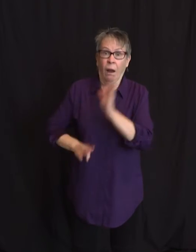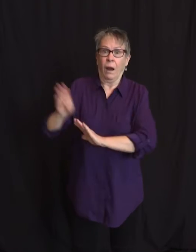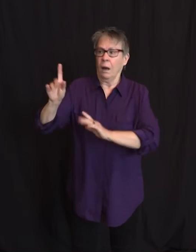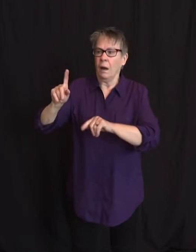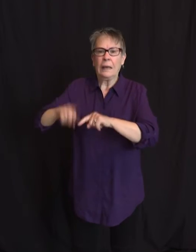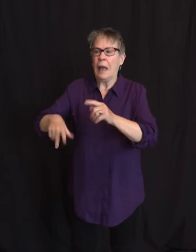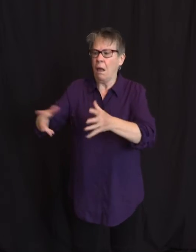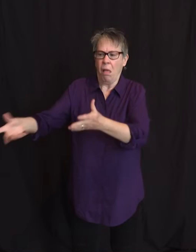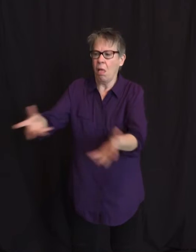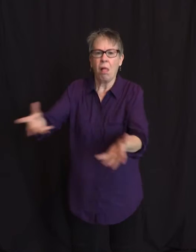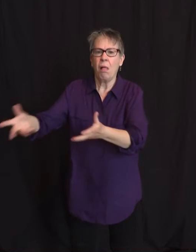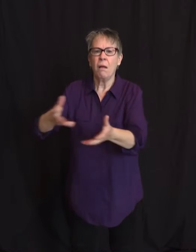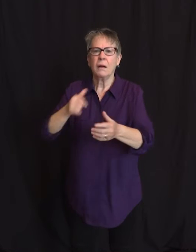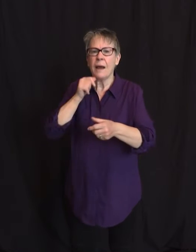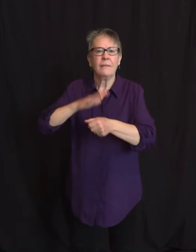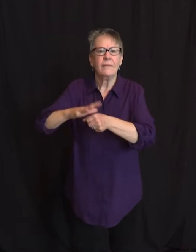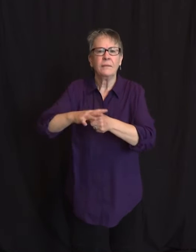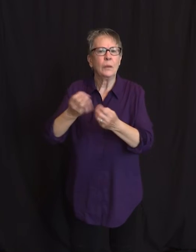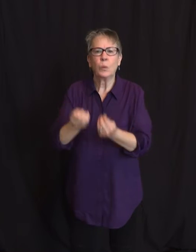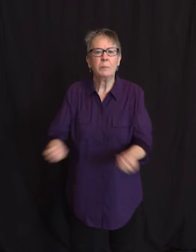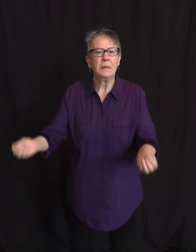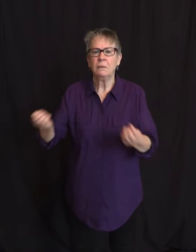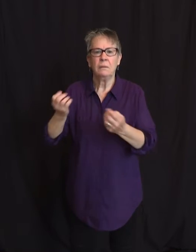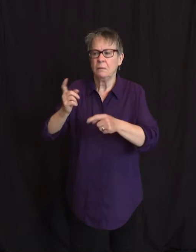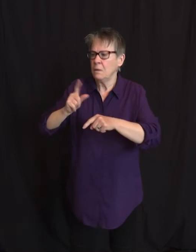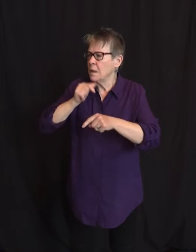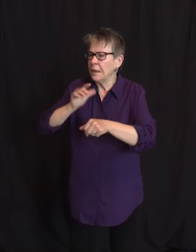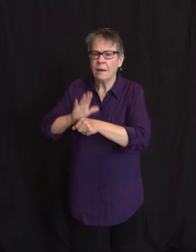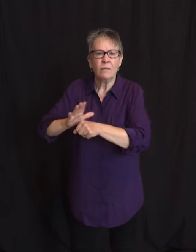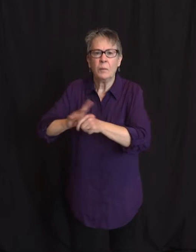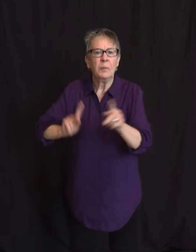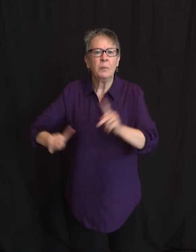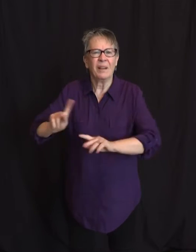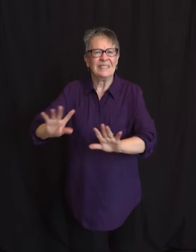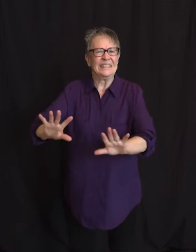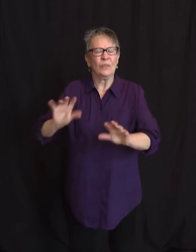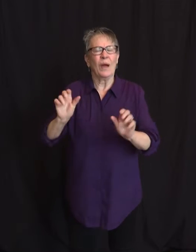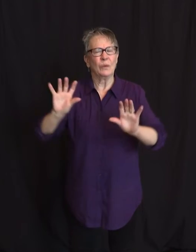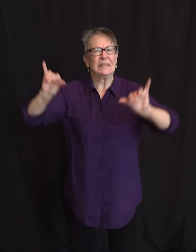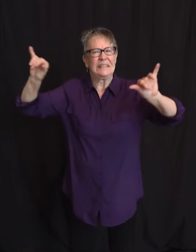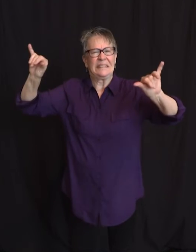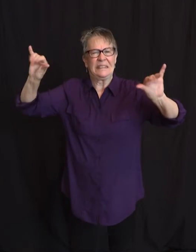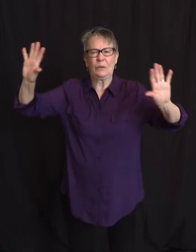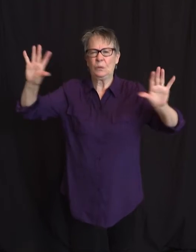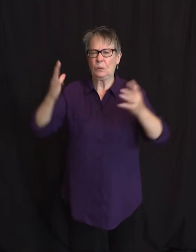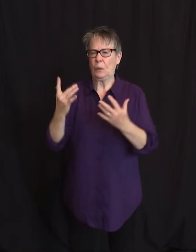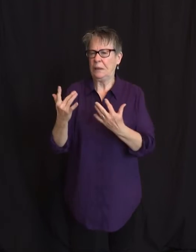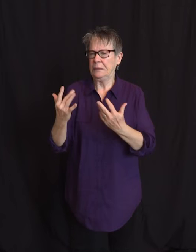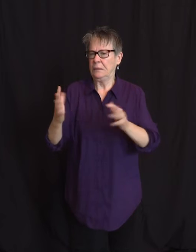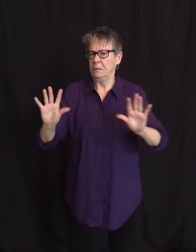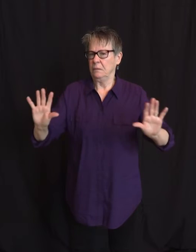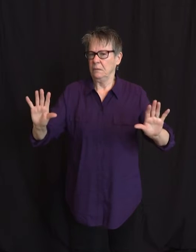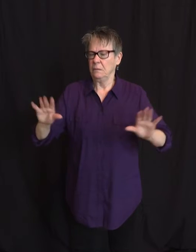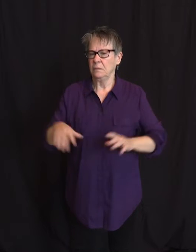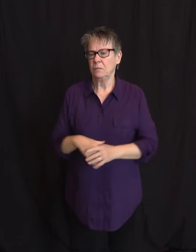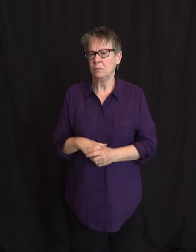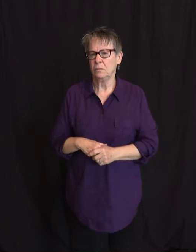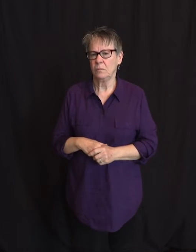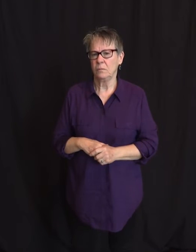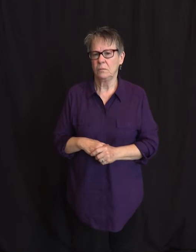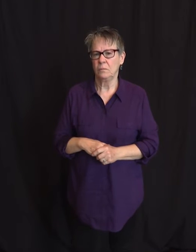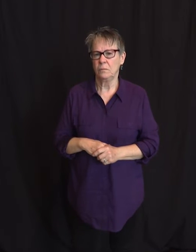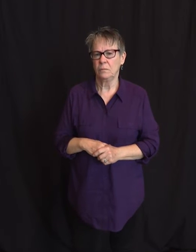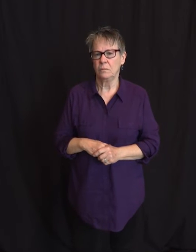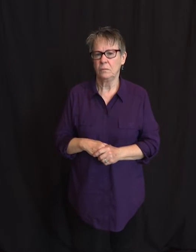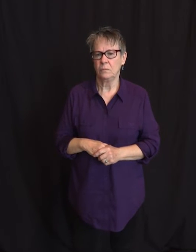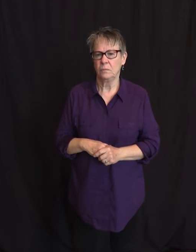do, again, particularly if they may be coming from the region that is consistent with the 7-state council